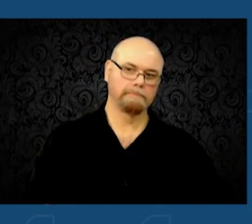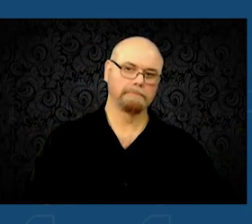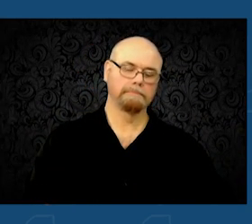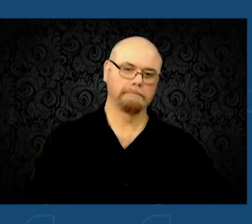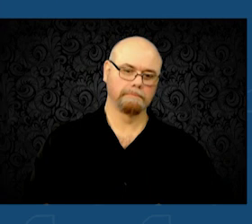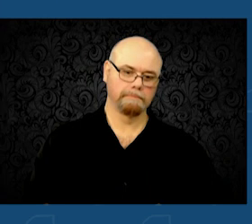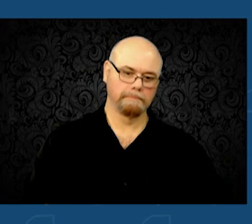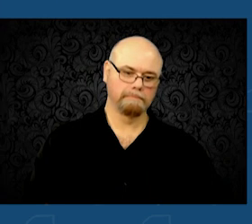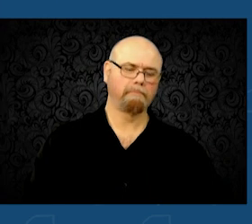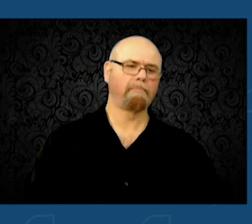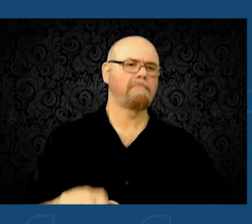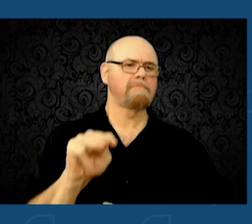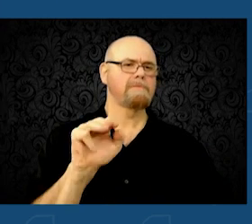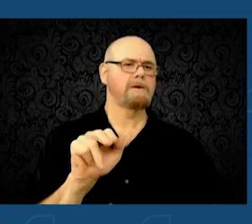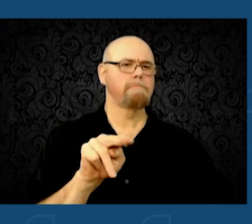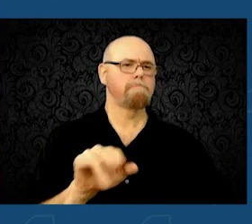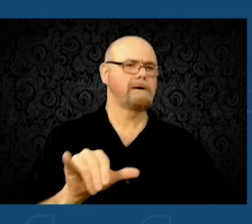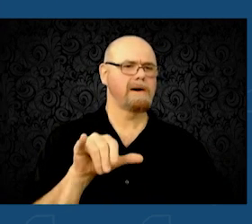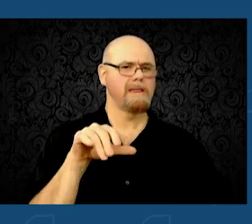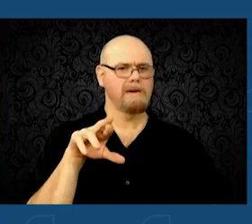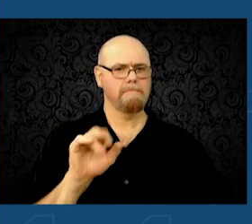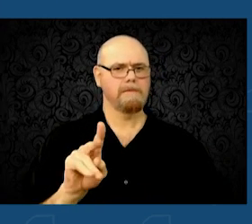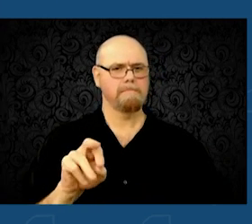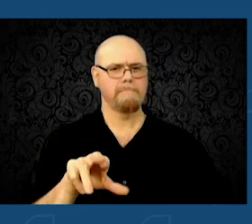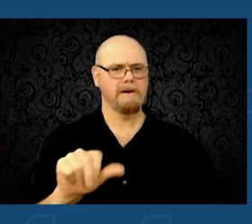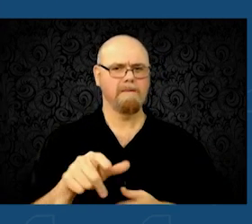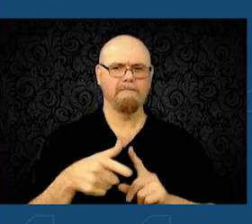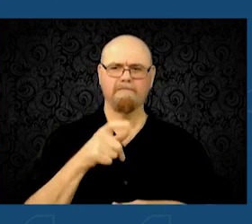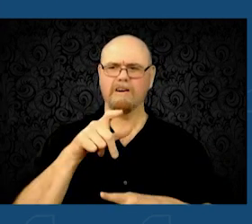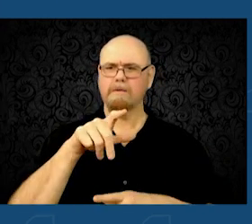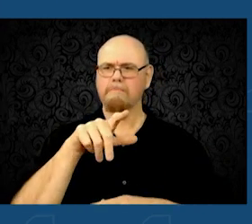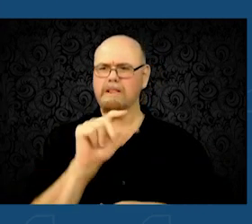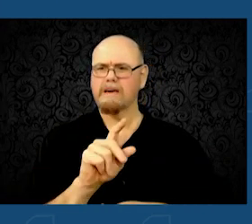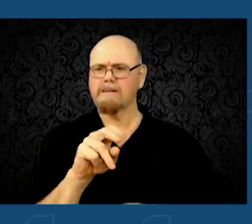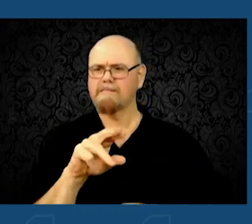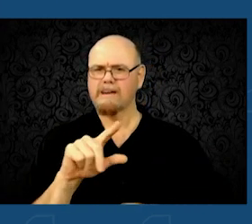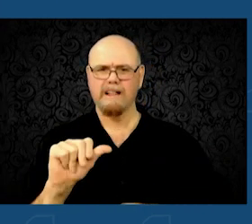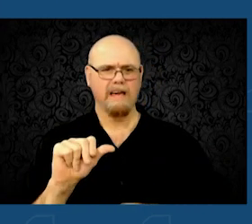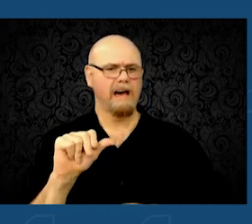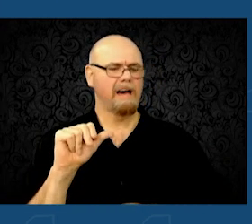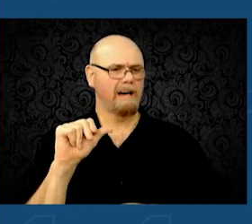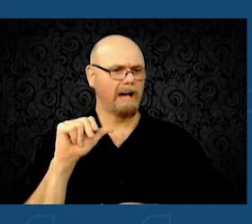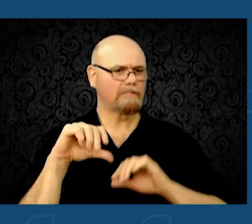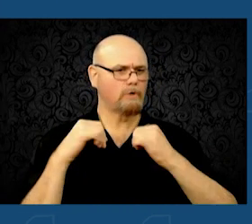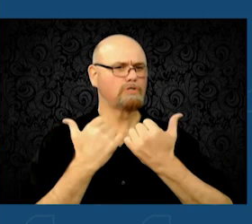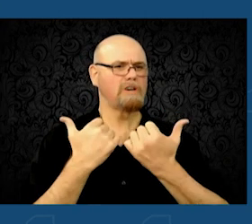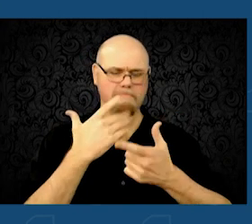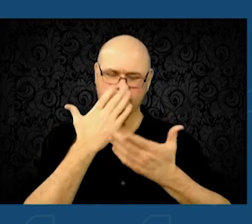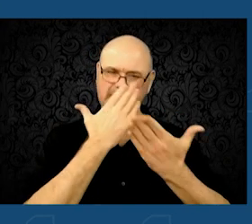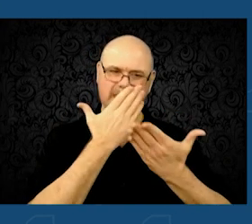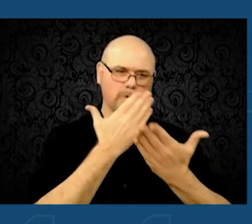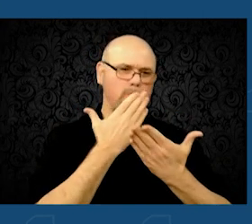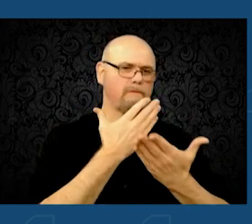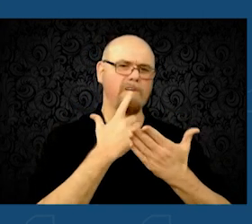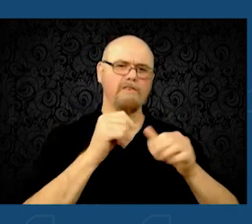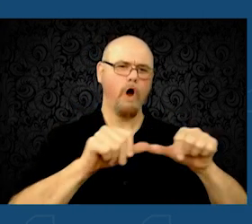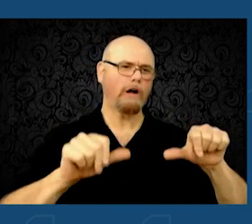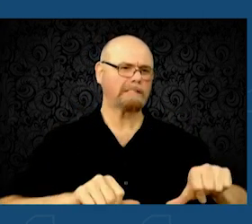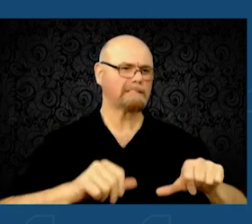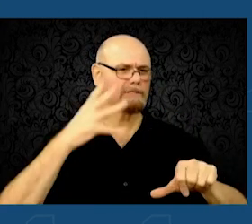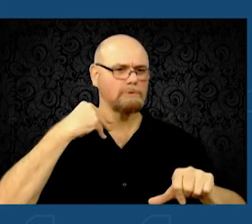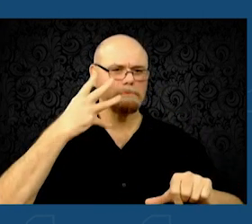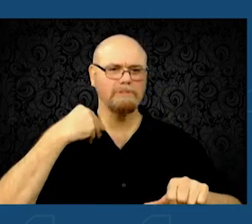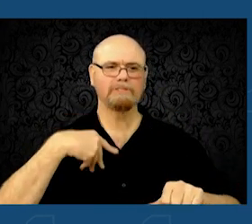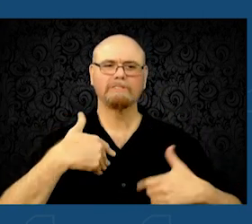Manny Rivera from La Bella Associates. Manny Rivera, thank you very much for your architectural experience,